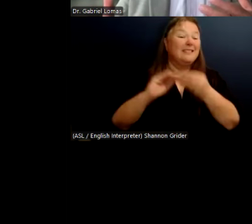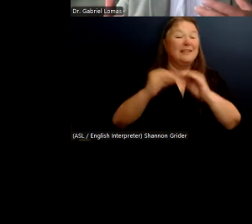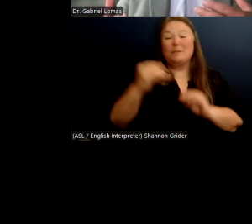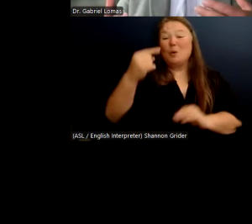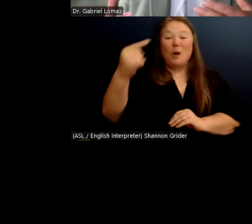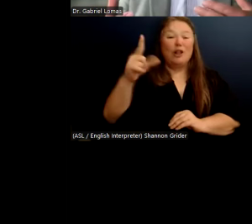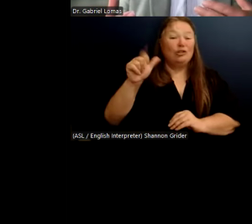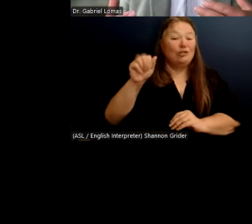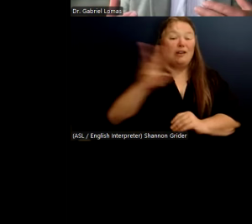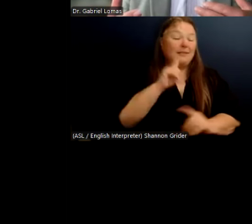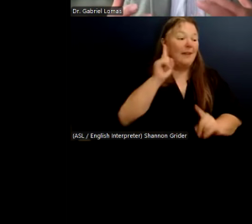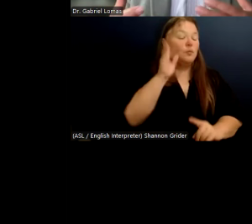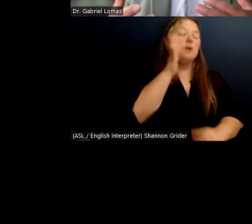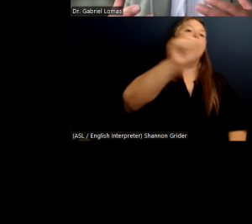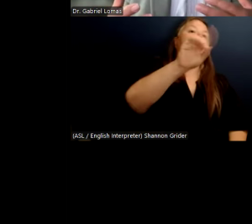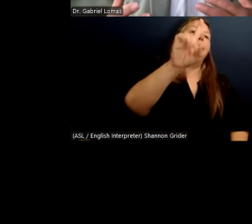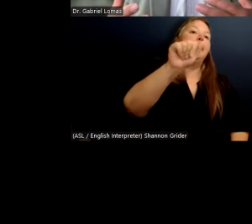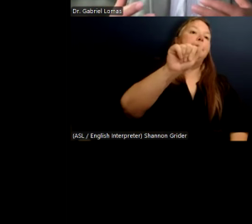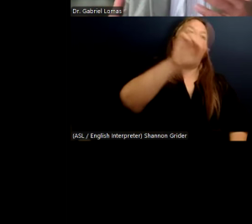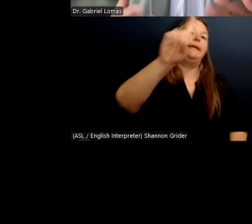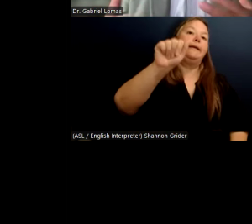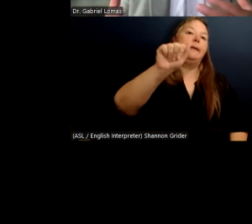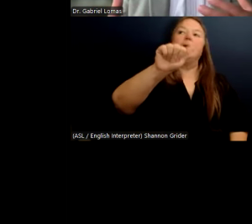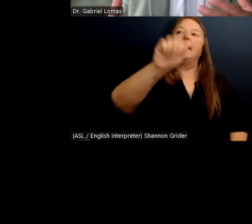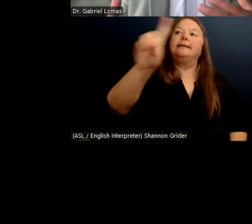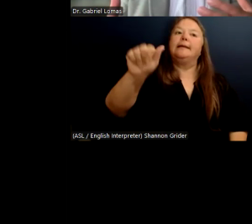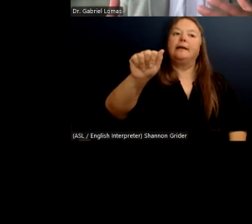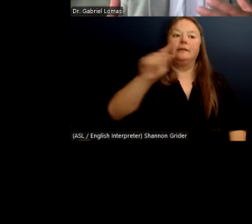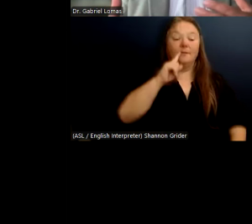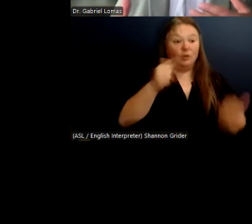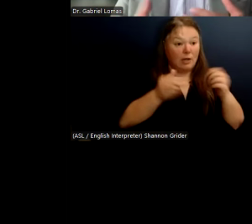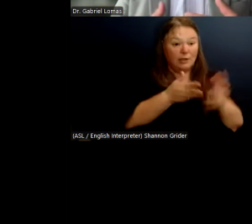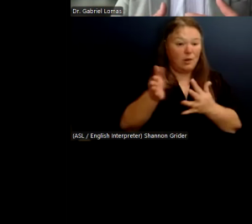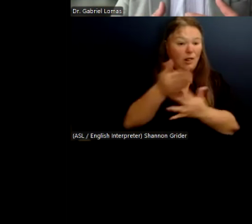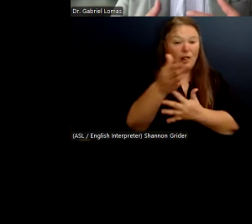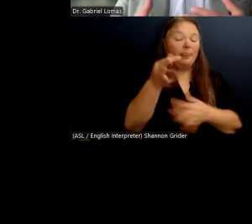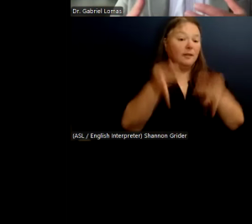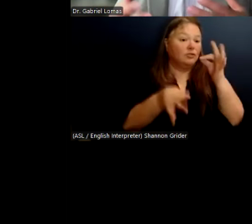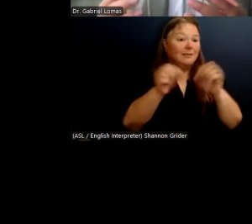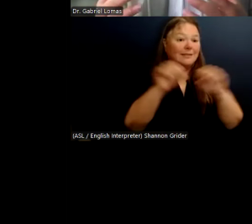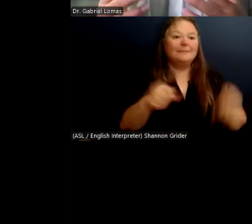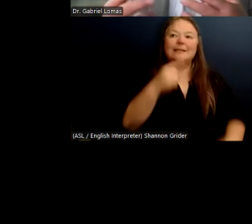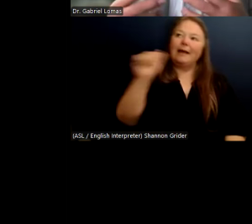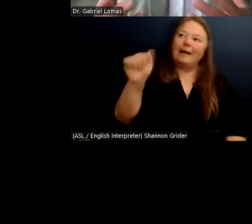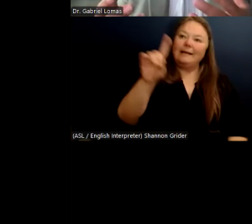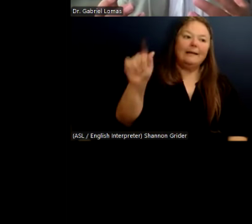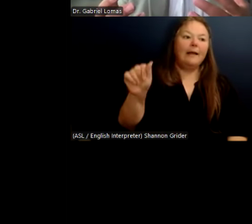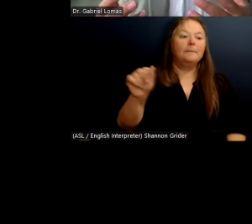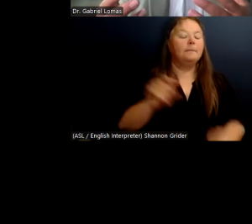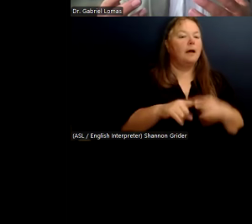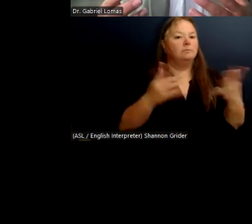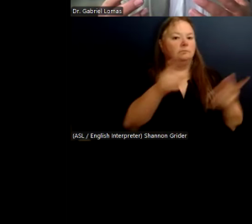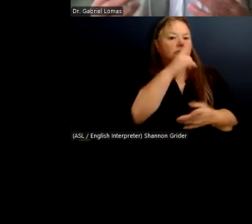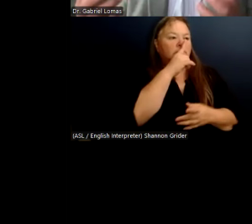use when they are trying to navigate the justice system. In public